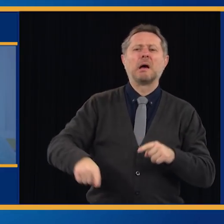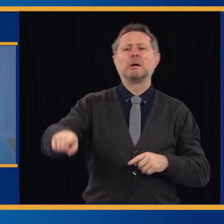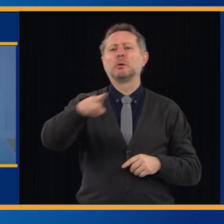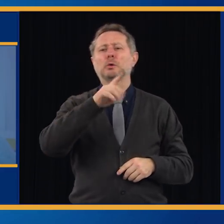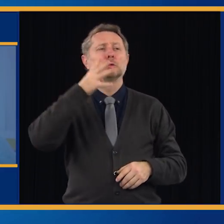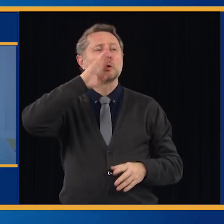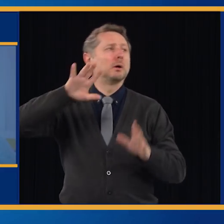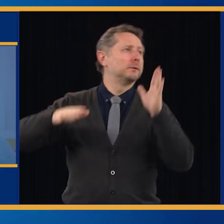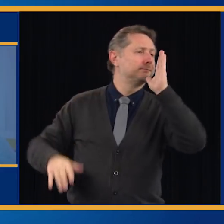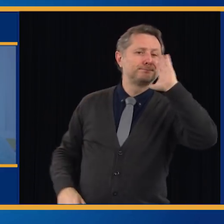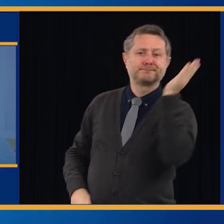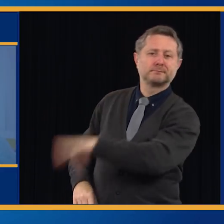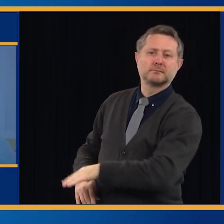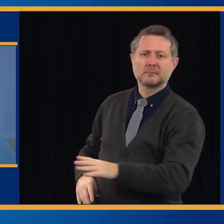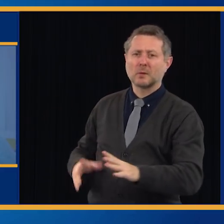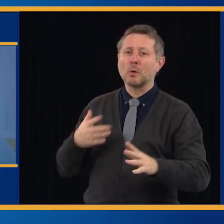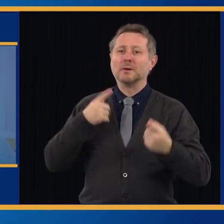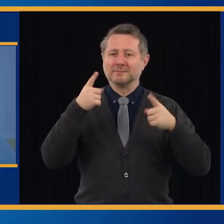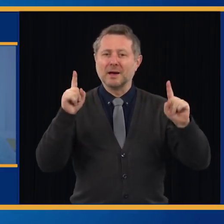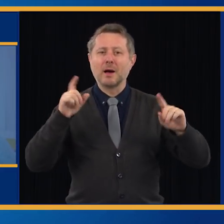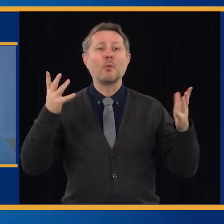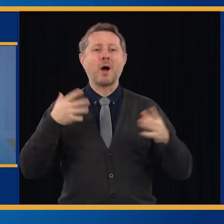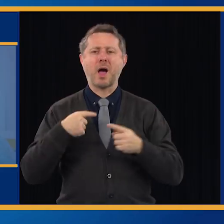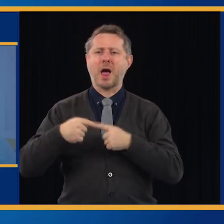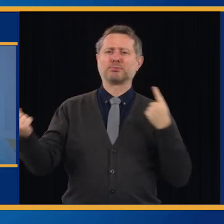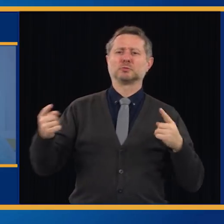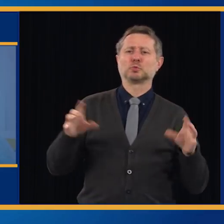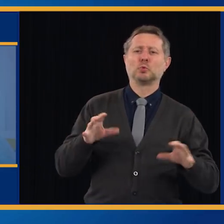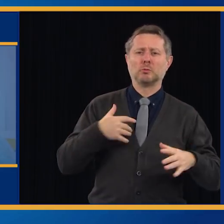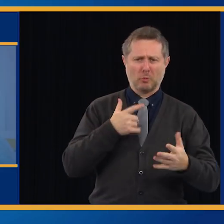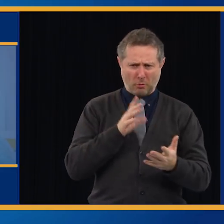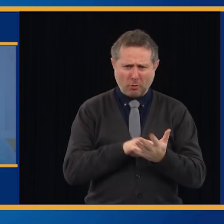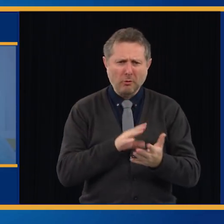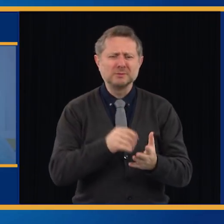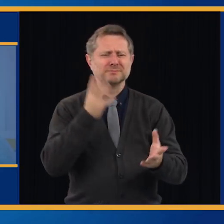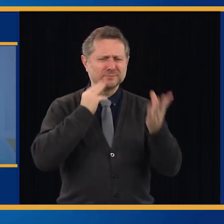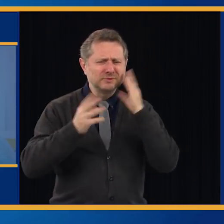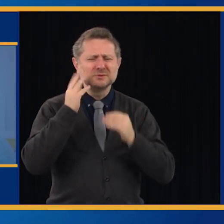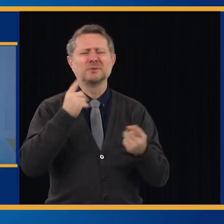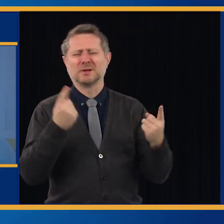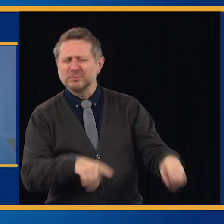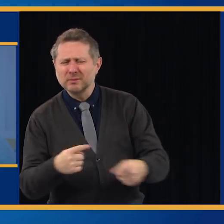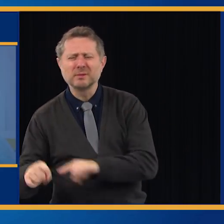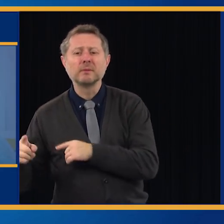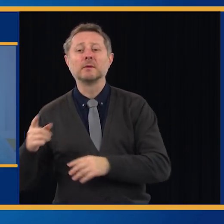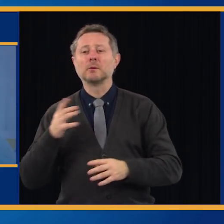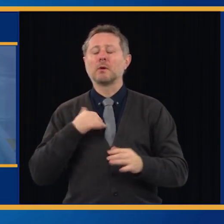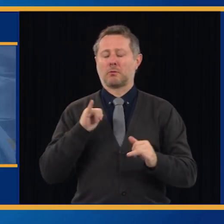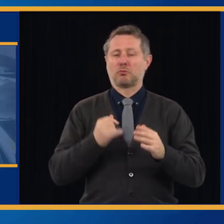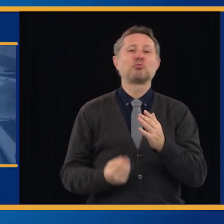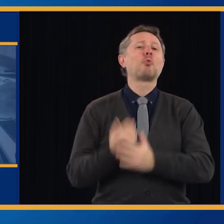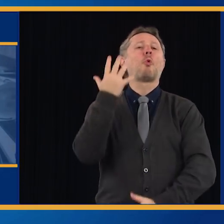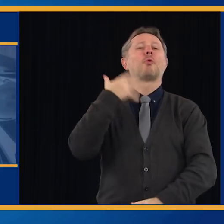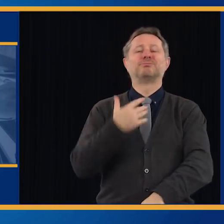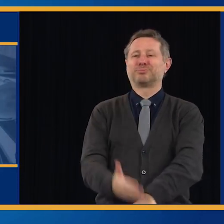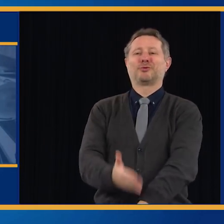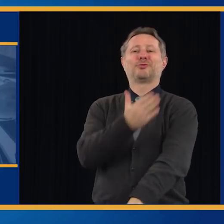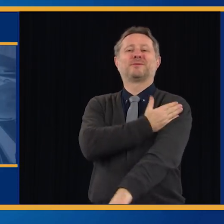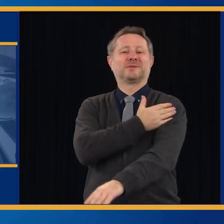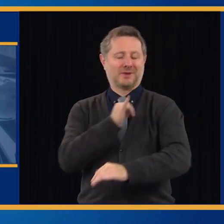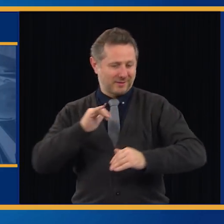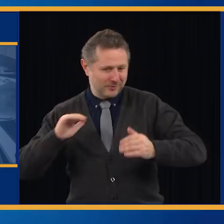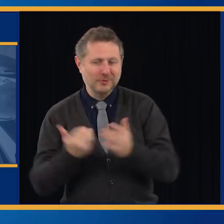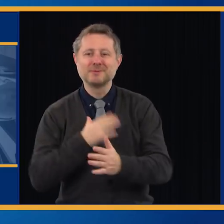this experience, and we have to learn and grow from the experience, and we have to build back better than